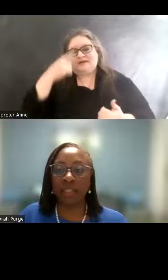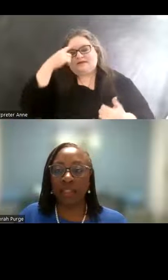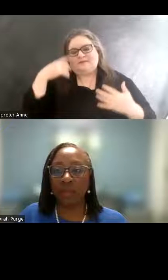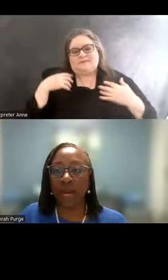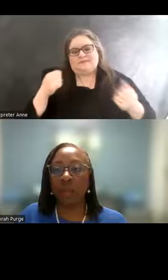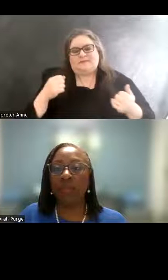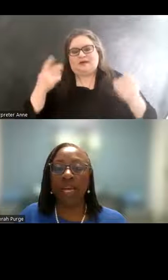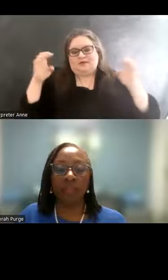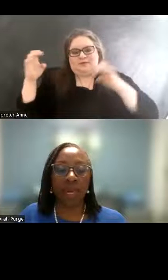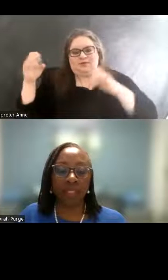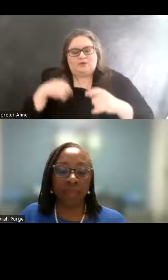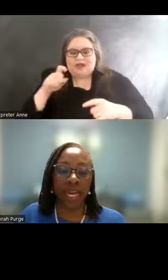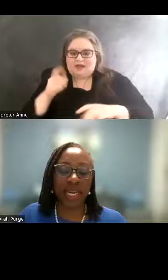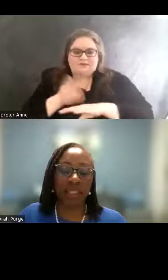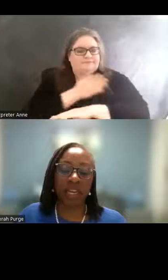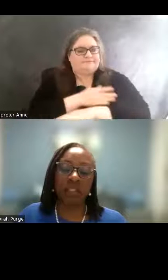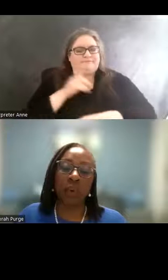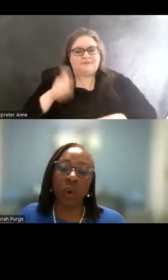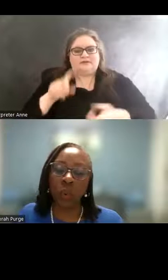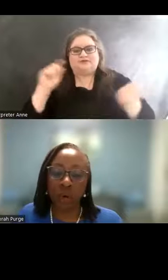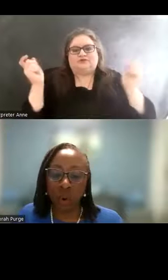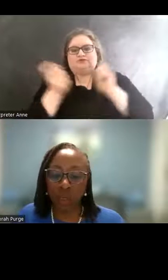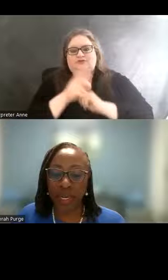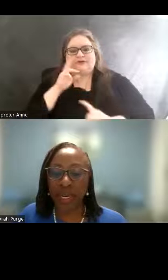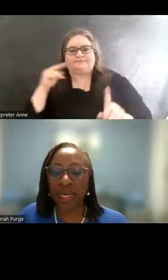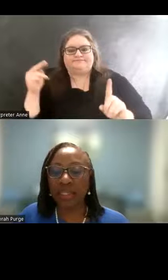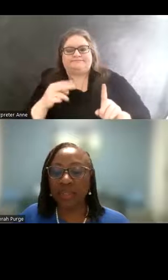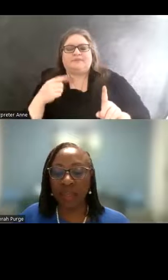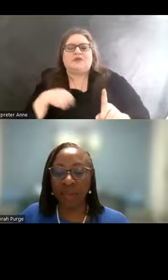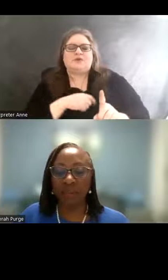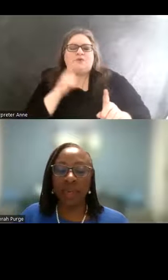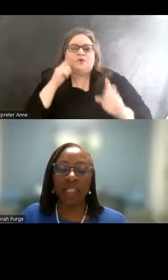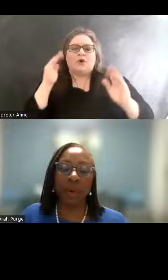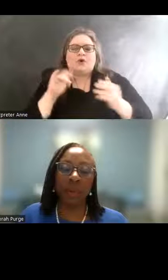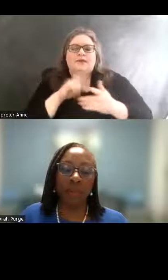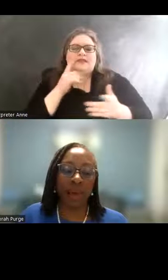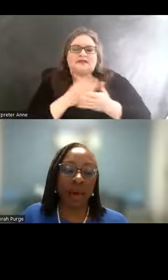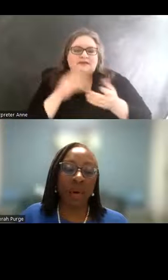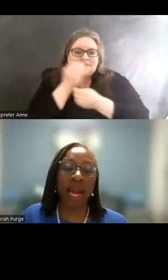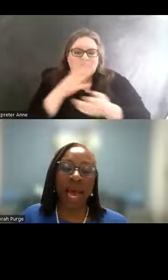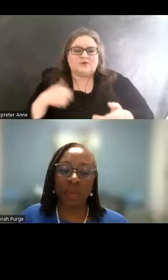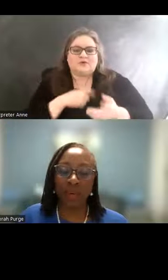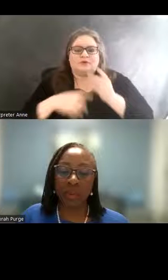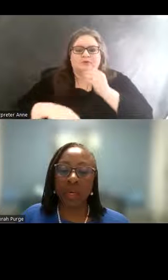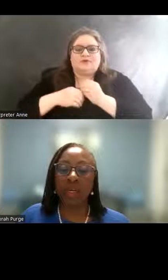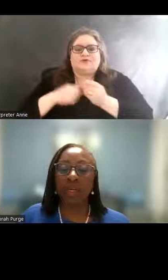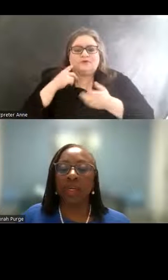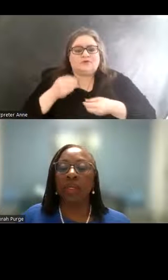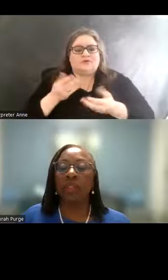we've got to do better. We've got to make some changes. And so what we're hoping is that some information that we provide will allow